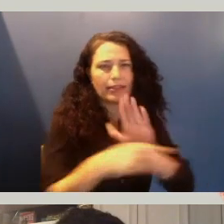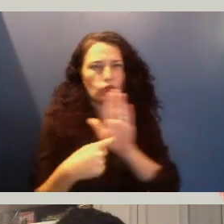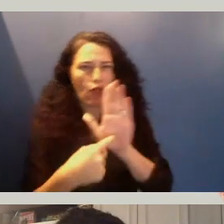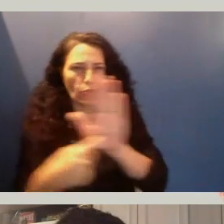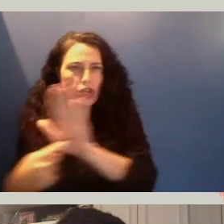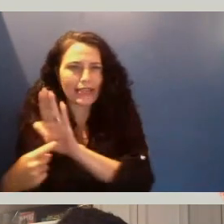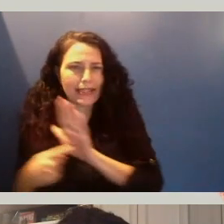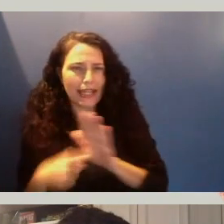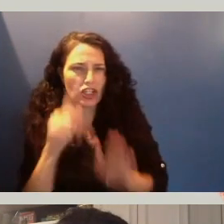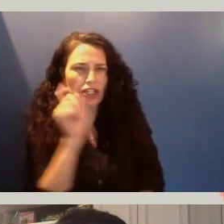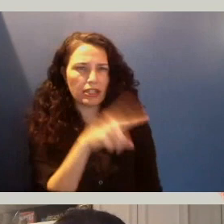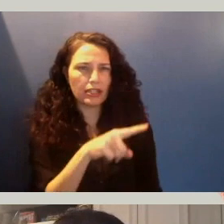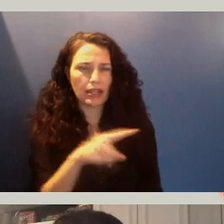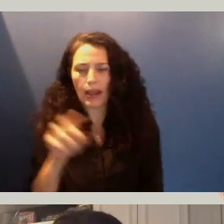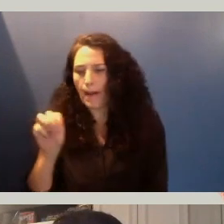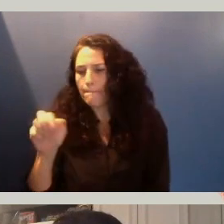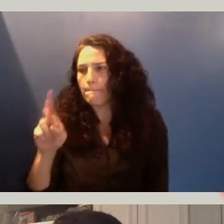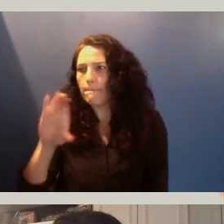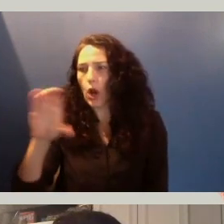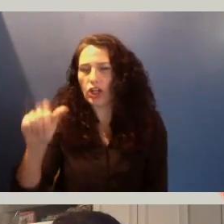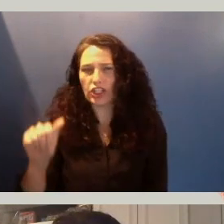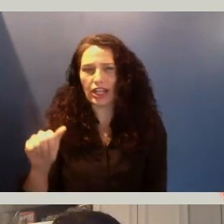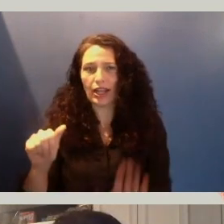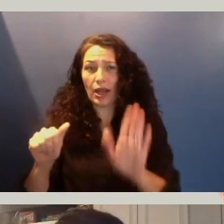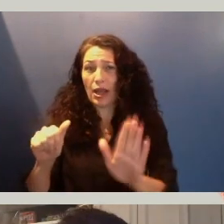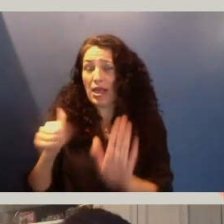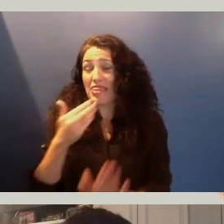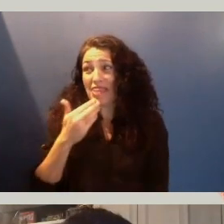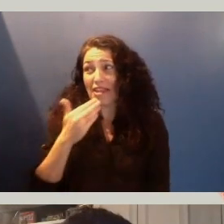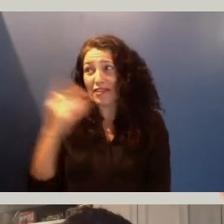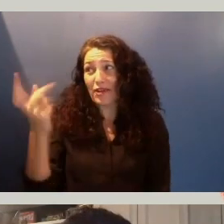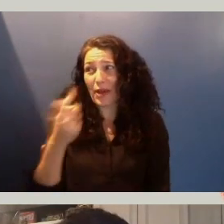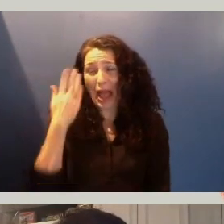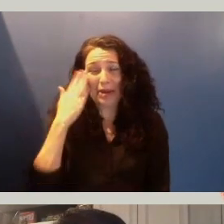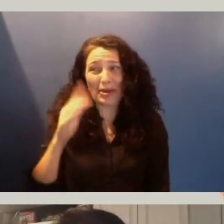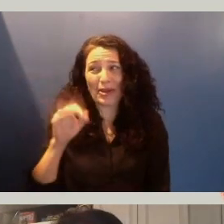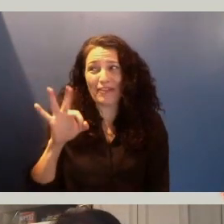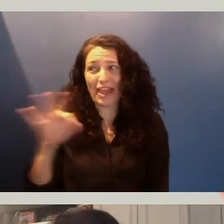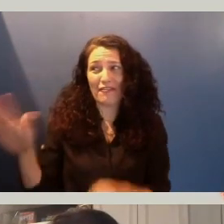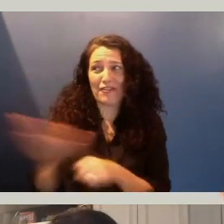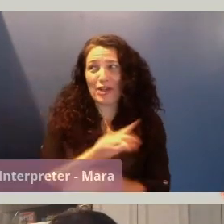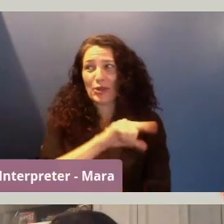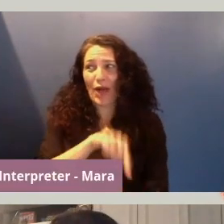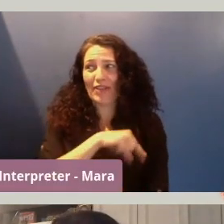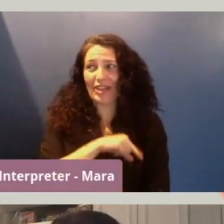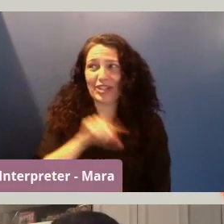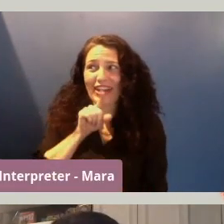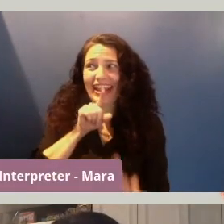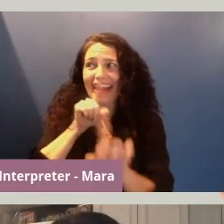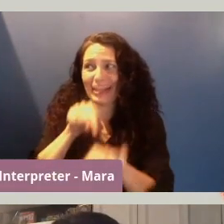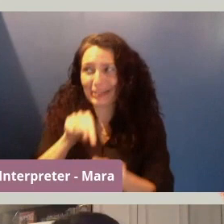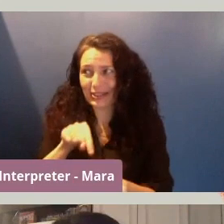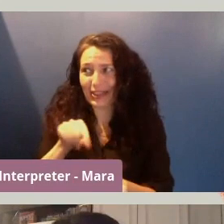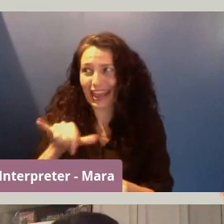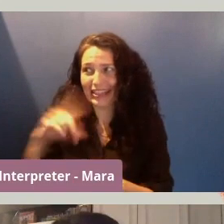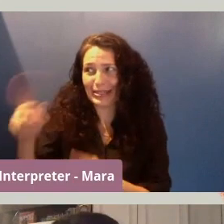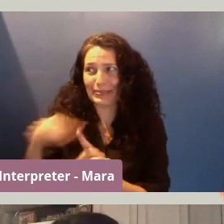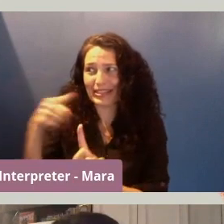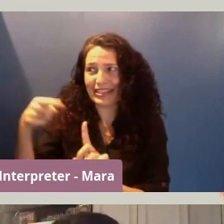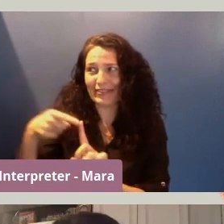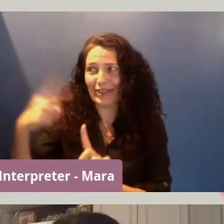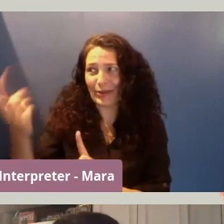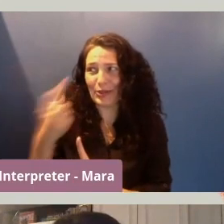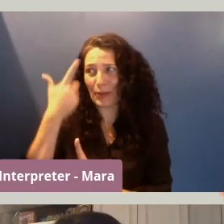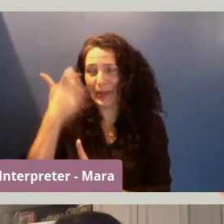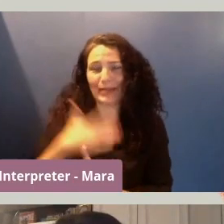Well, thank you for the question. I'm not sure I'm entirely qualified to answer that question since my organization,